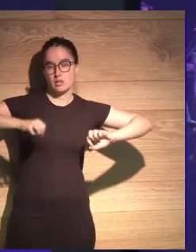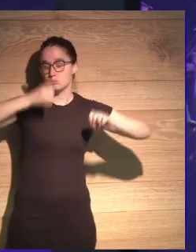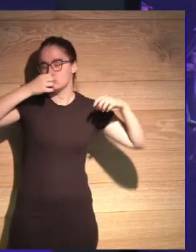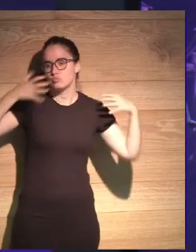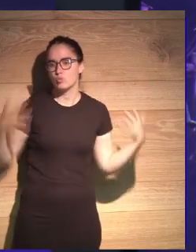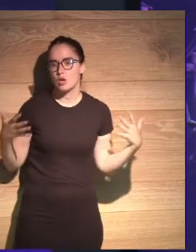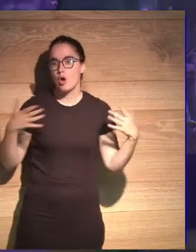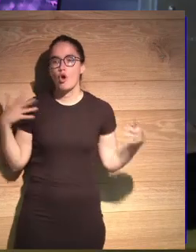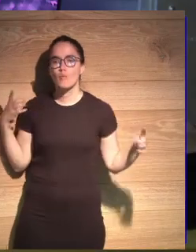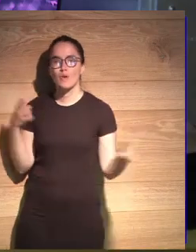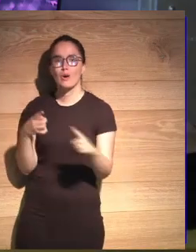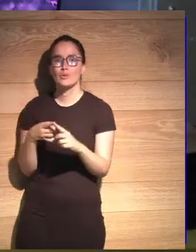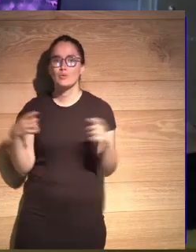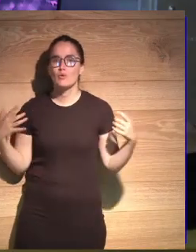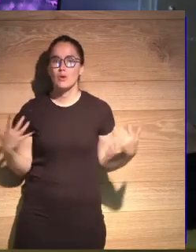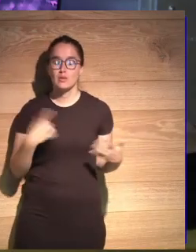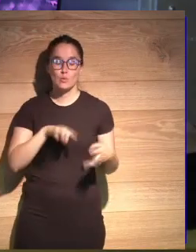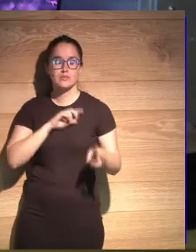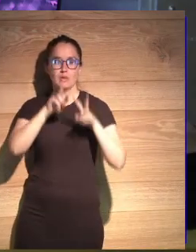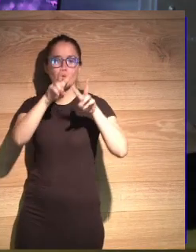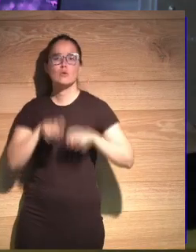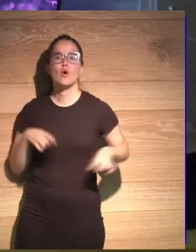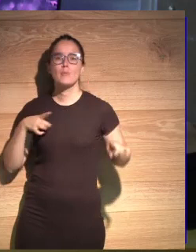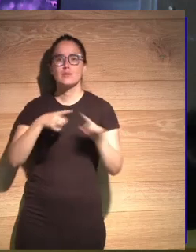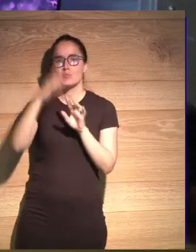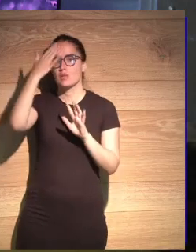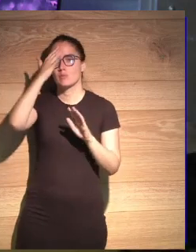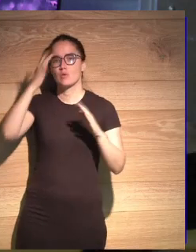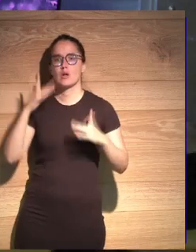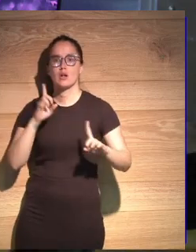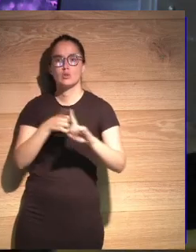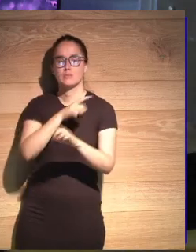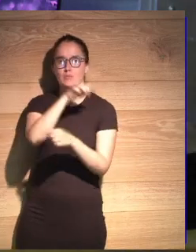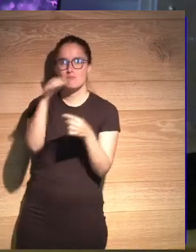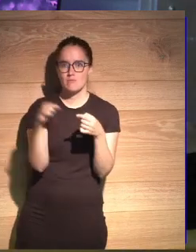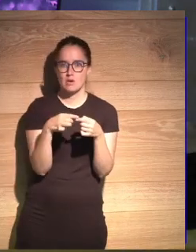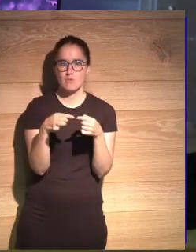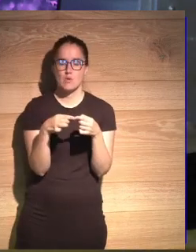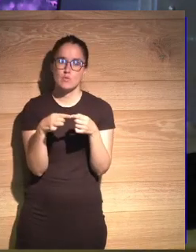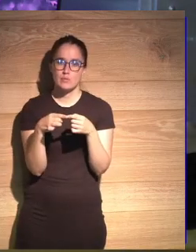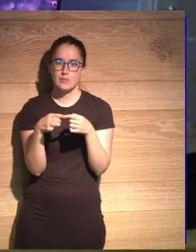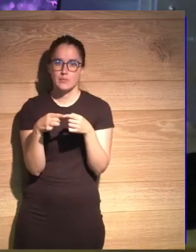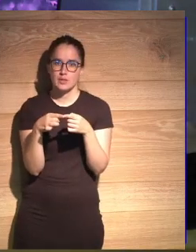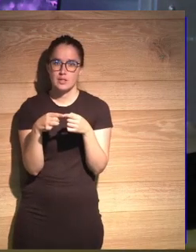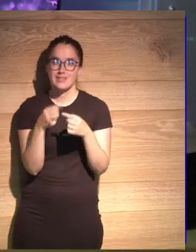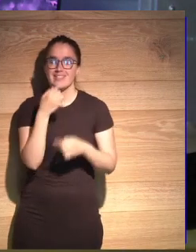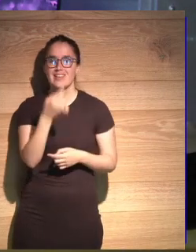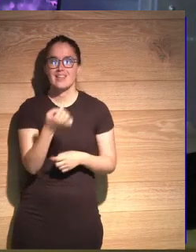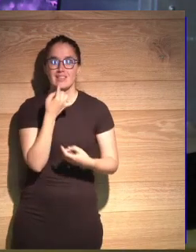the Autónoma, and then with my online group. Well, the goal of this research